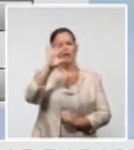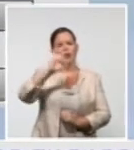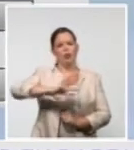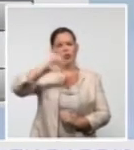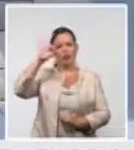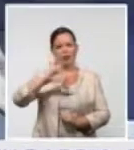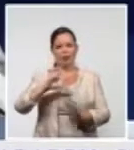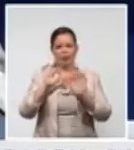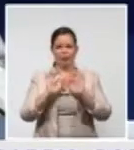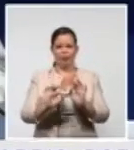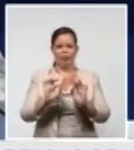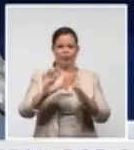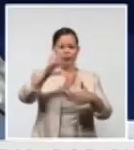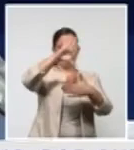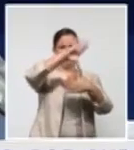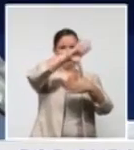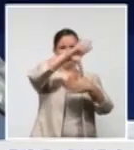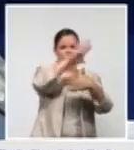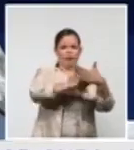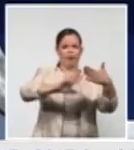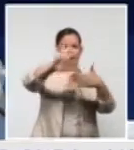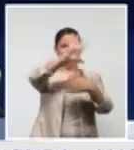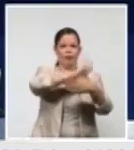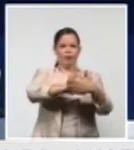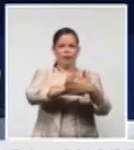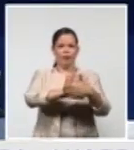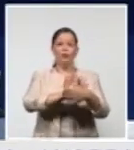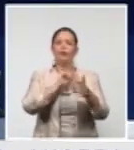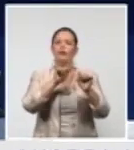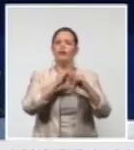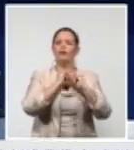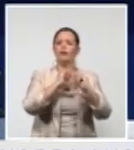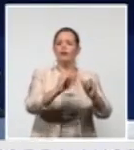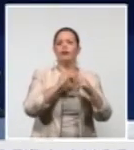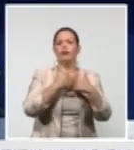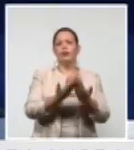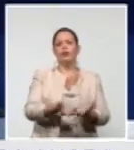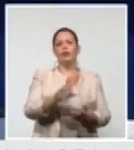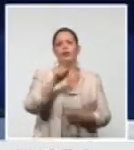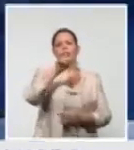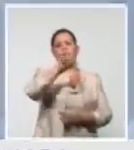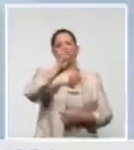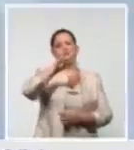766,080 COVID-19 fatalities and a mortality rate of